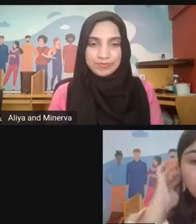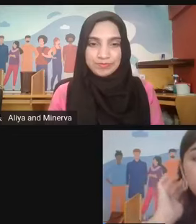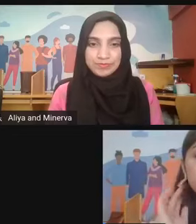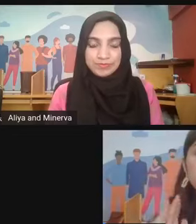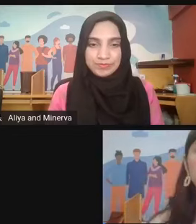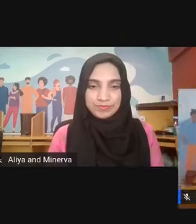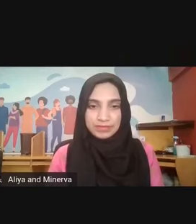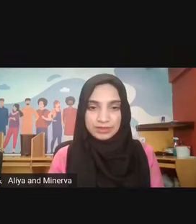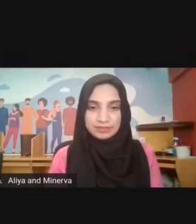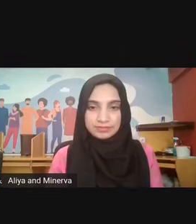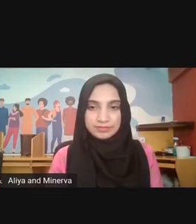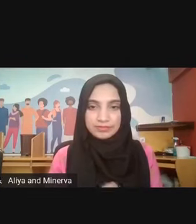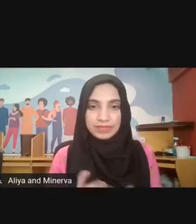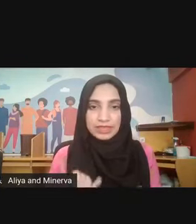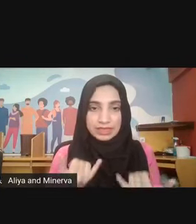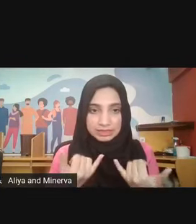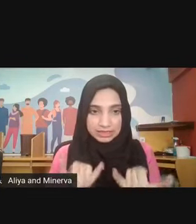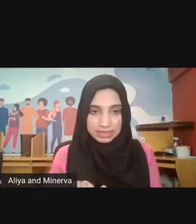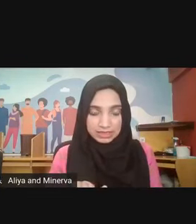gonna